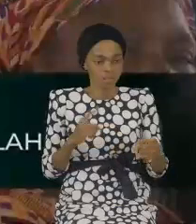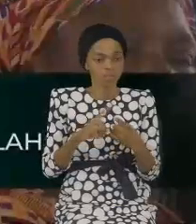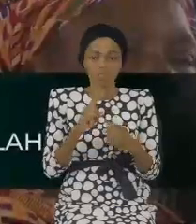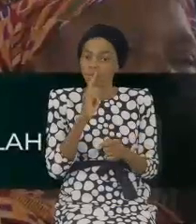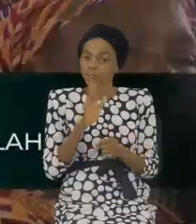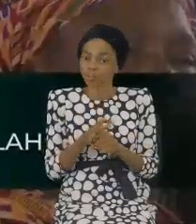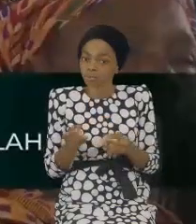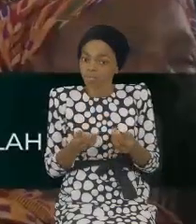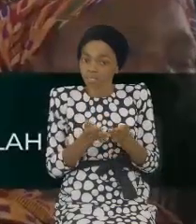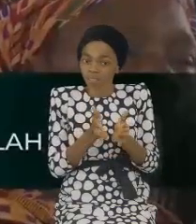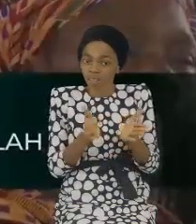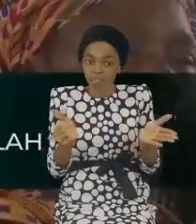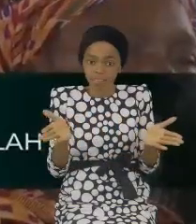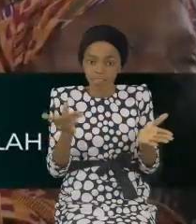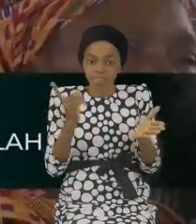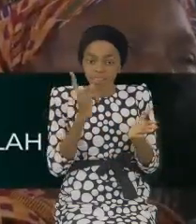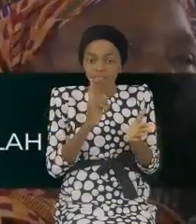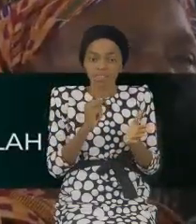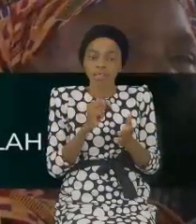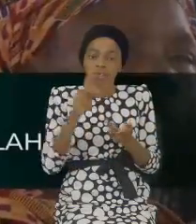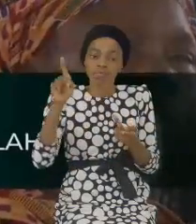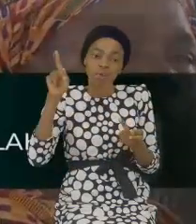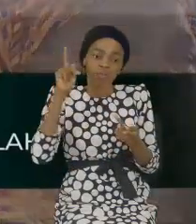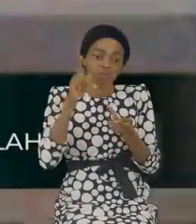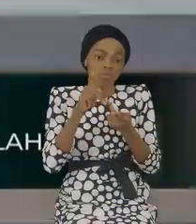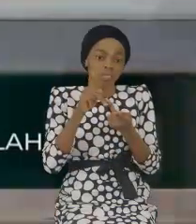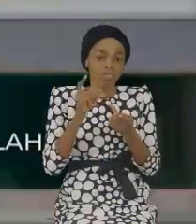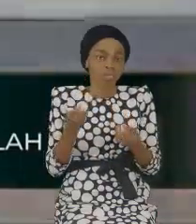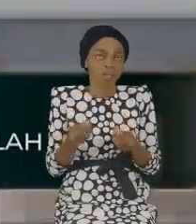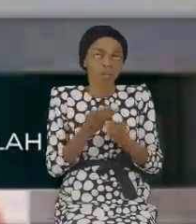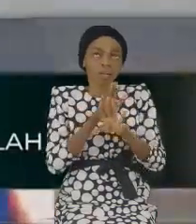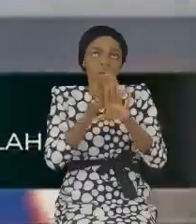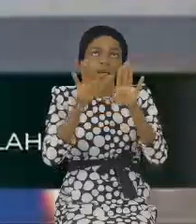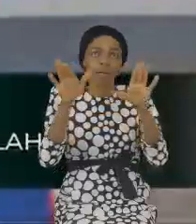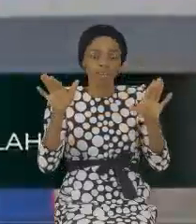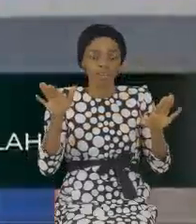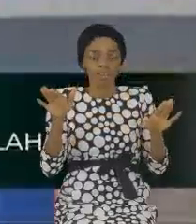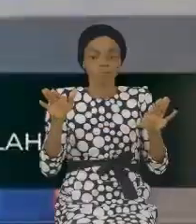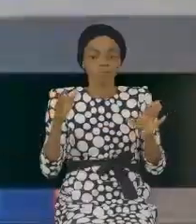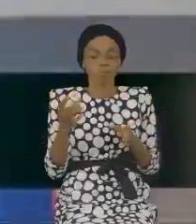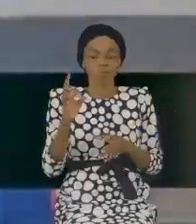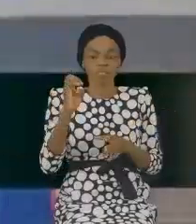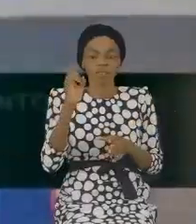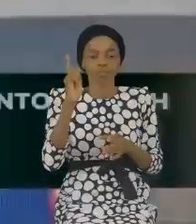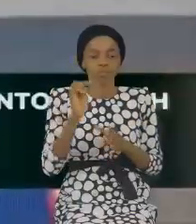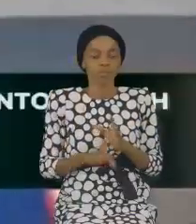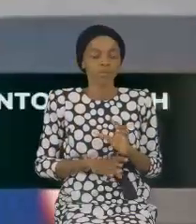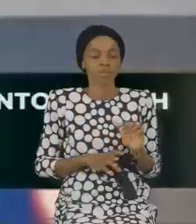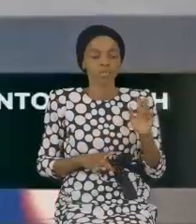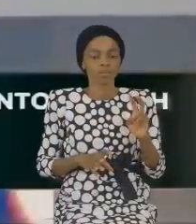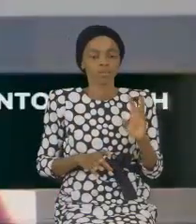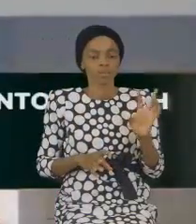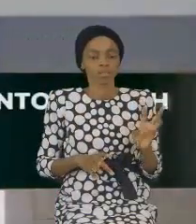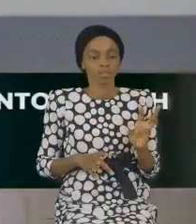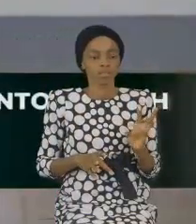the pleasant land, the perfect land. Look at Deuteronomy chapter 6. Again, we're looking at verse 23.